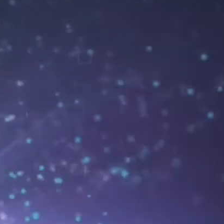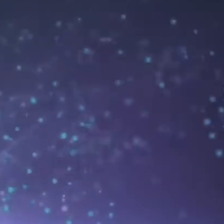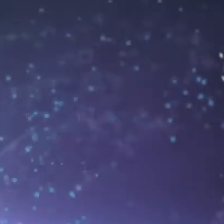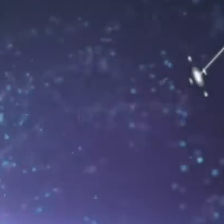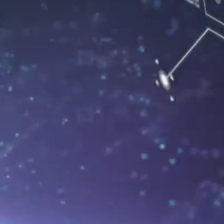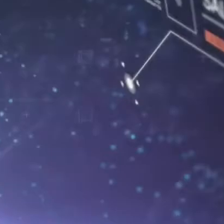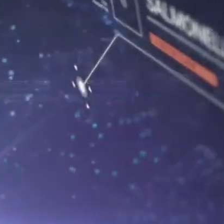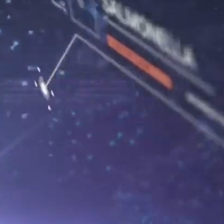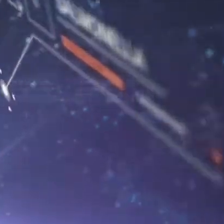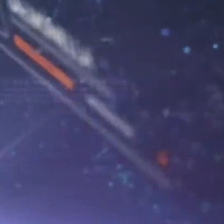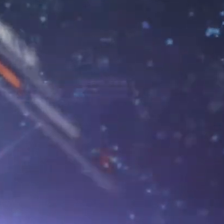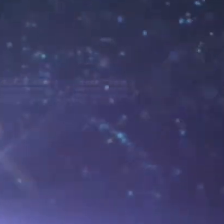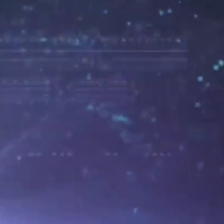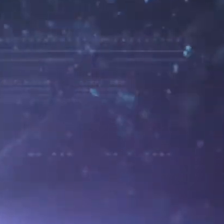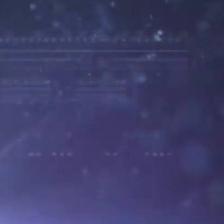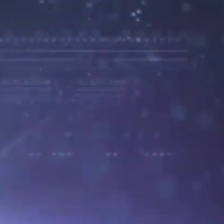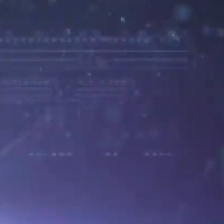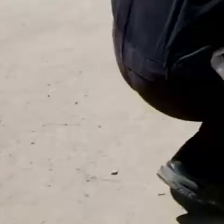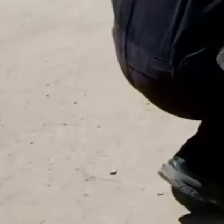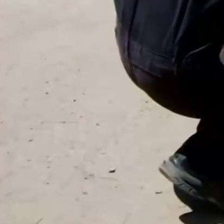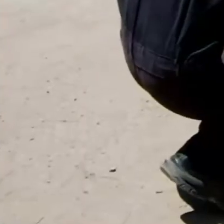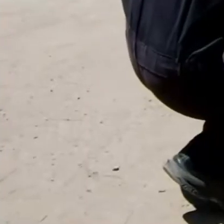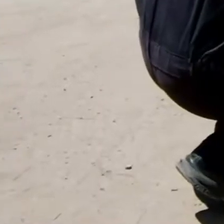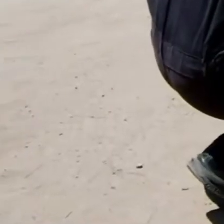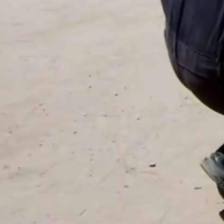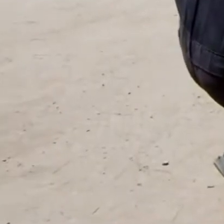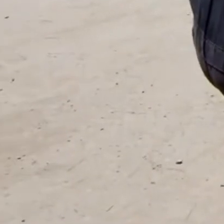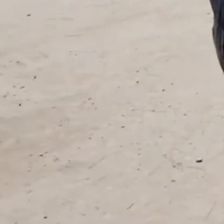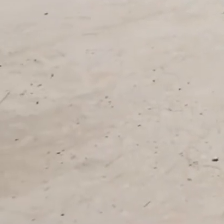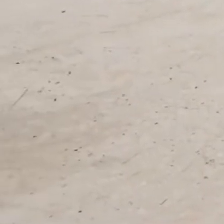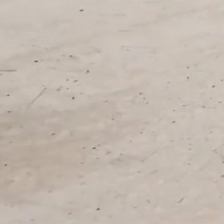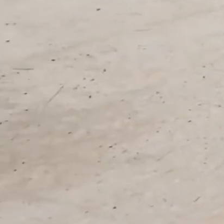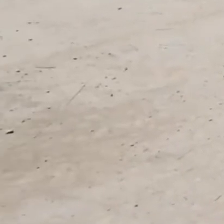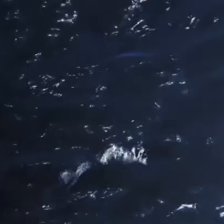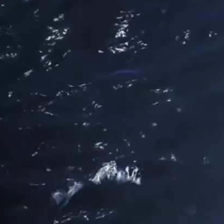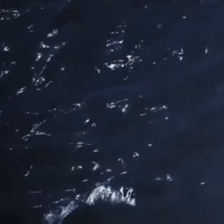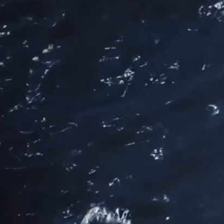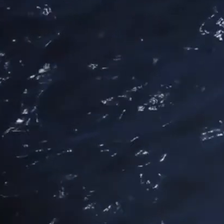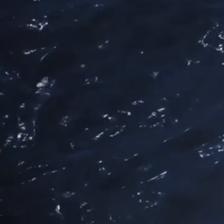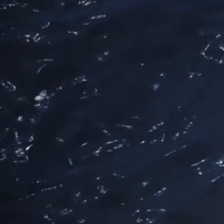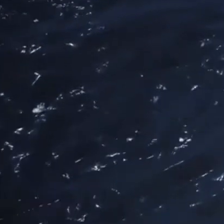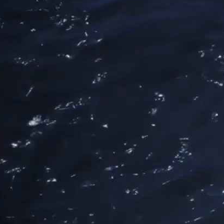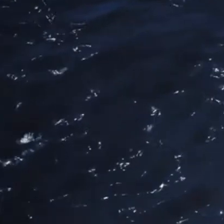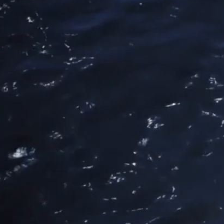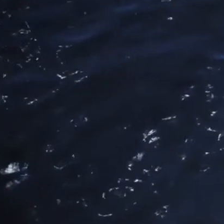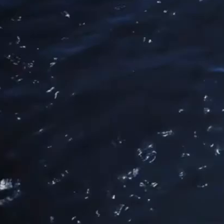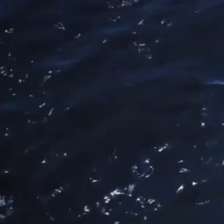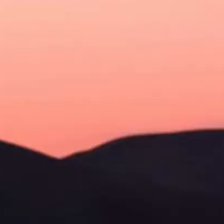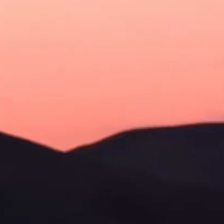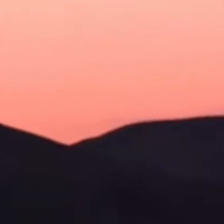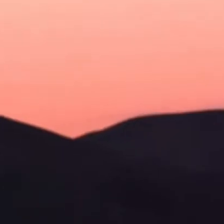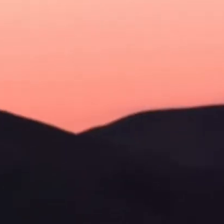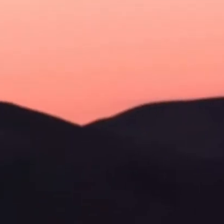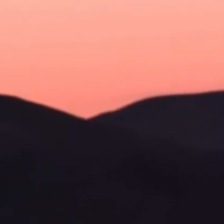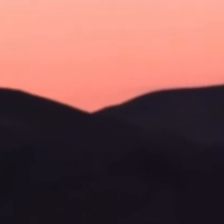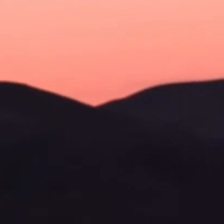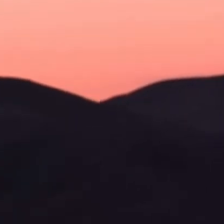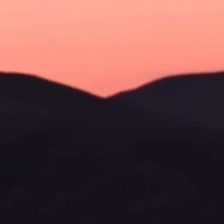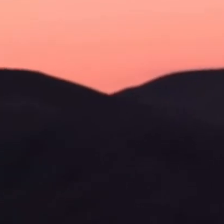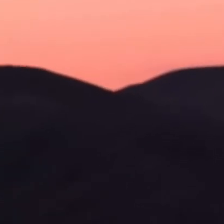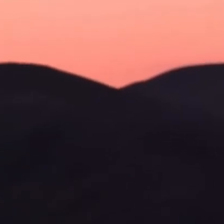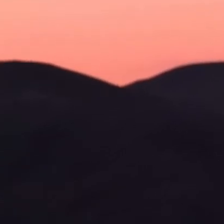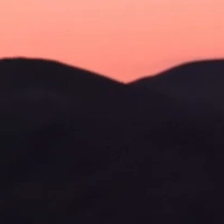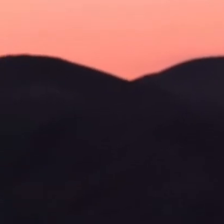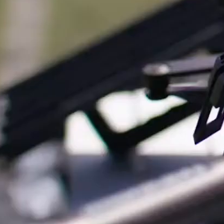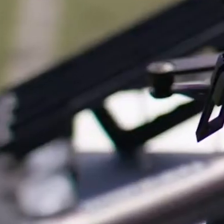algorithms can see things in images that humans can't. What we see now is running AI models on edge devices where you're not in, a